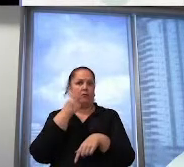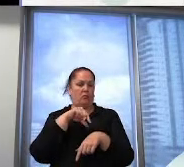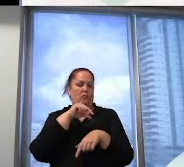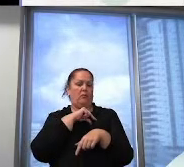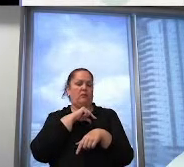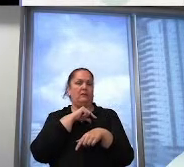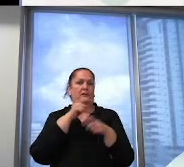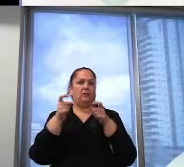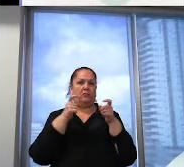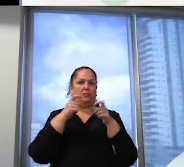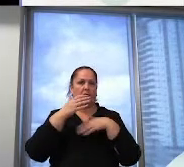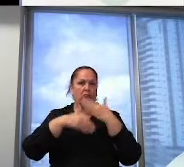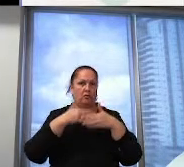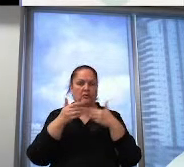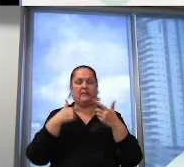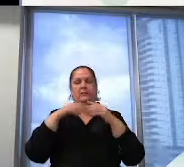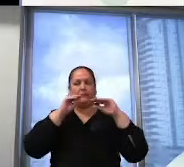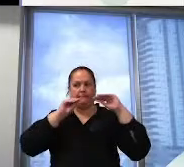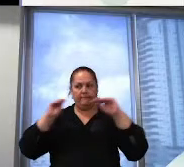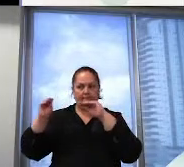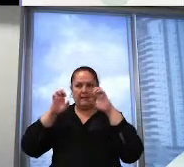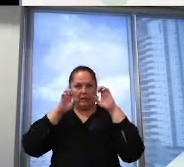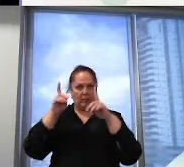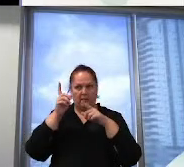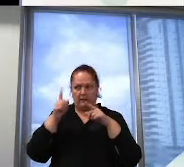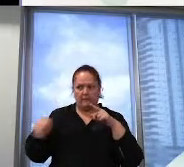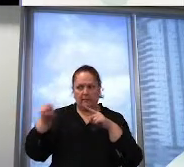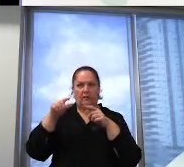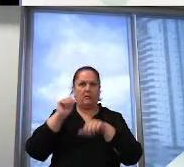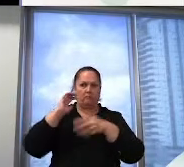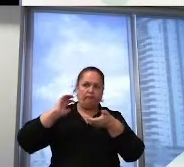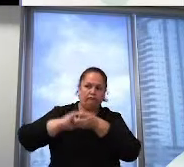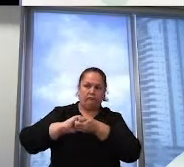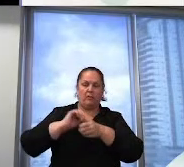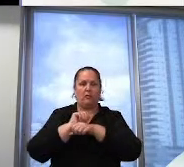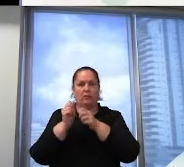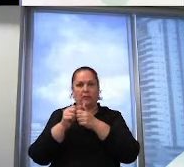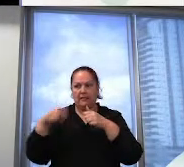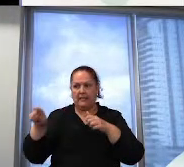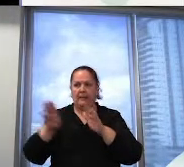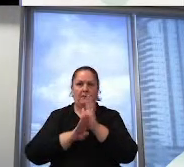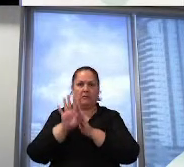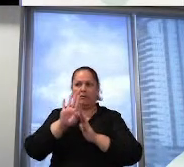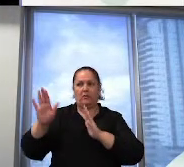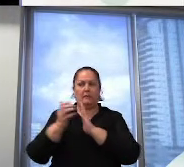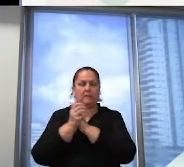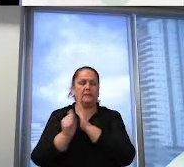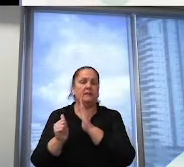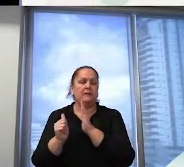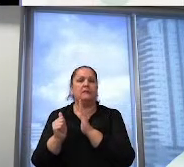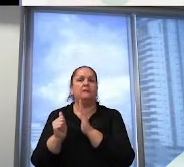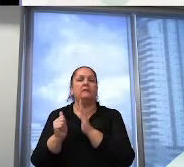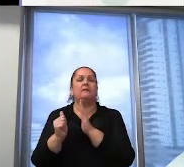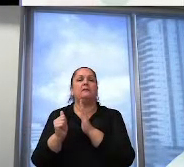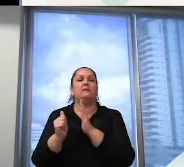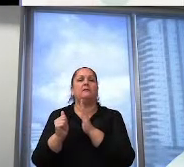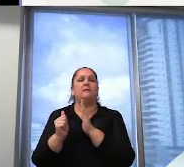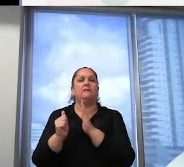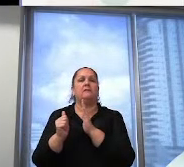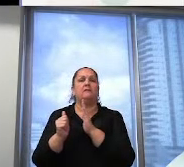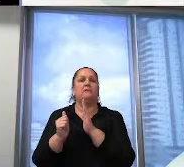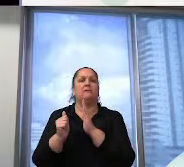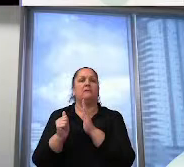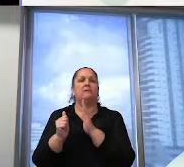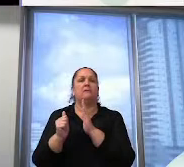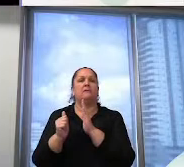through quality control processes with them, educate, work with them, develop them and their abilities,